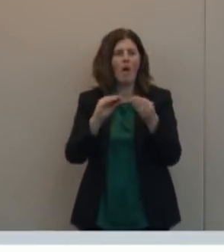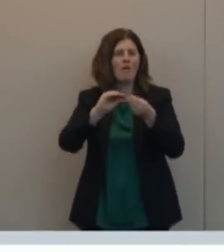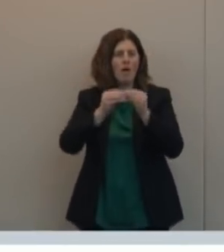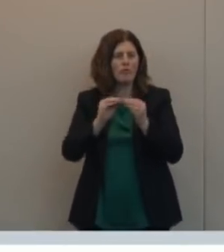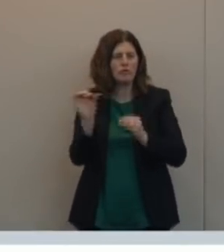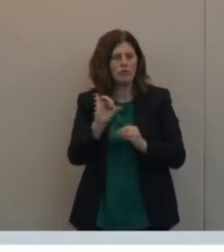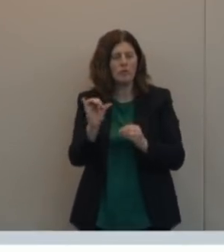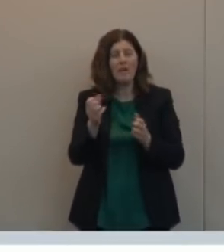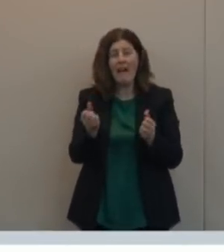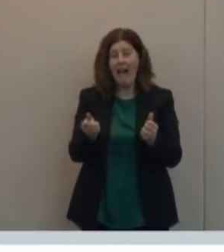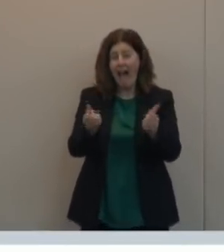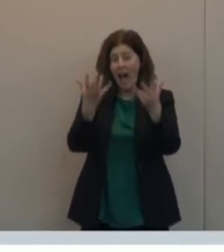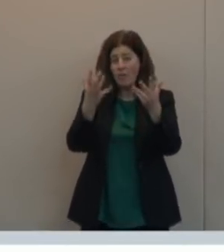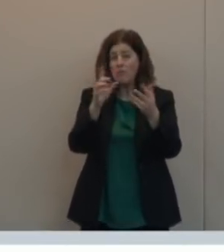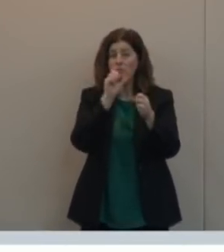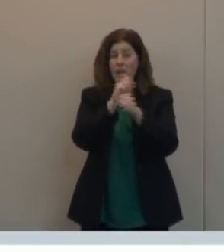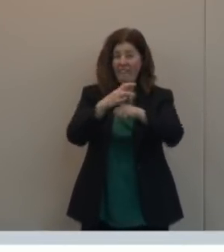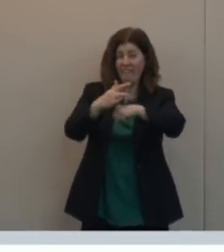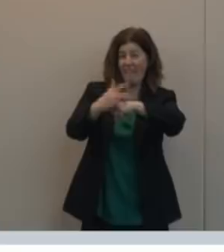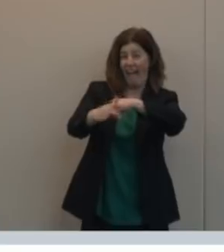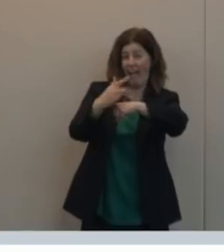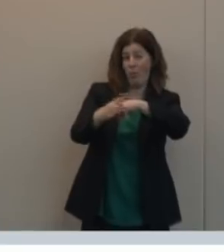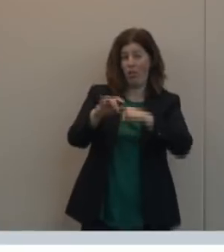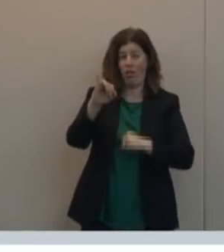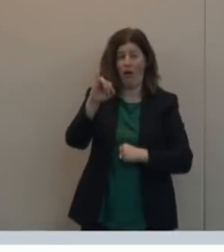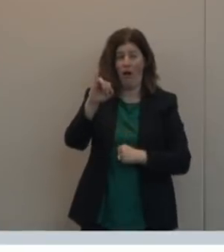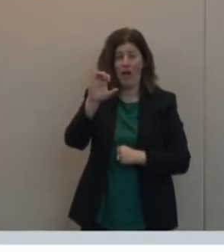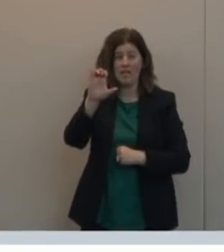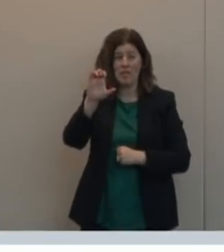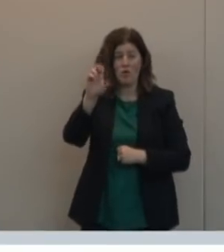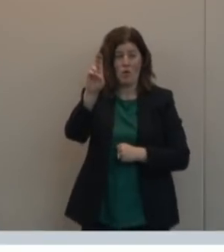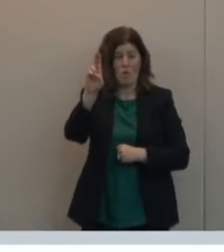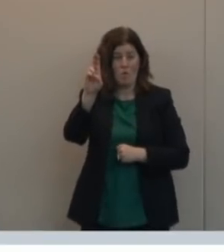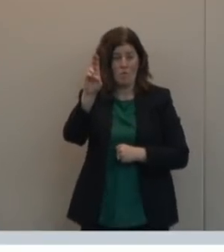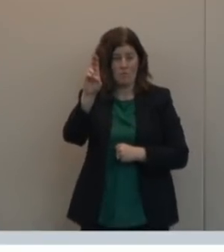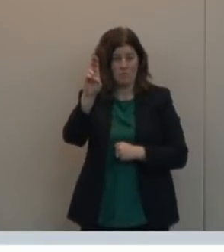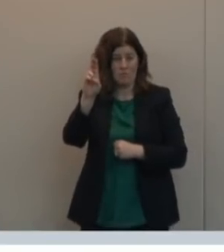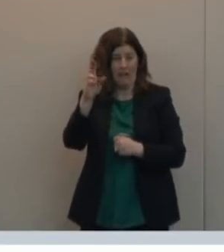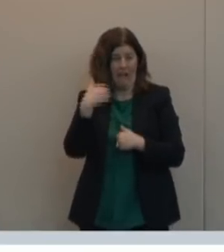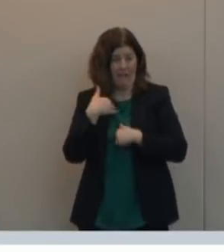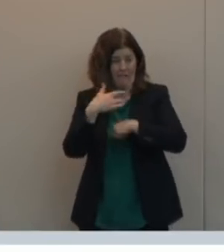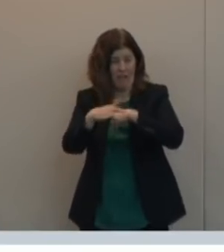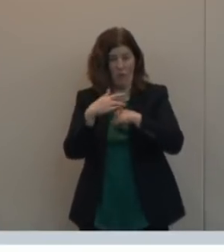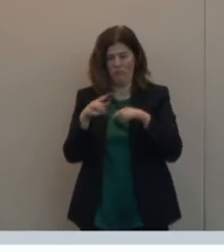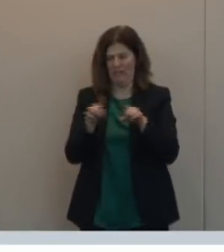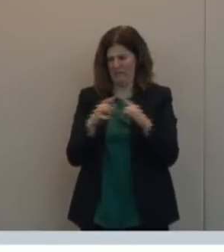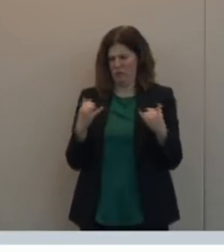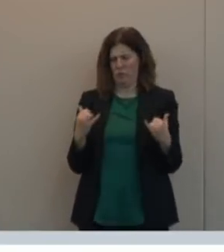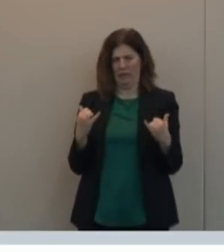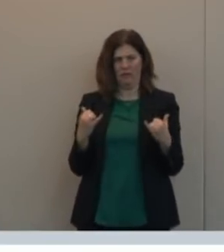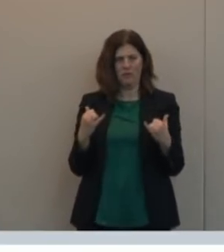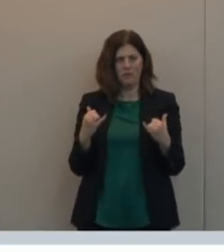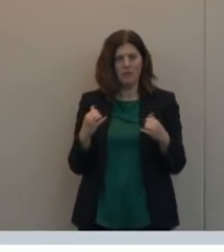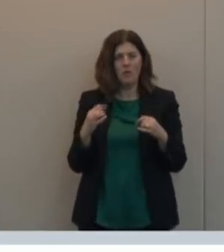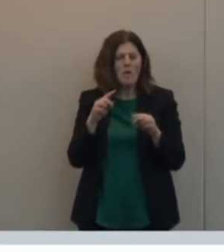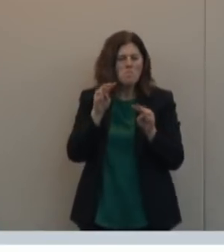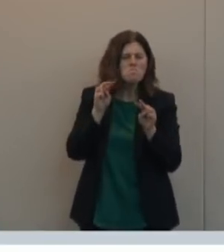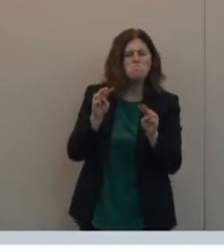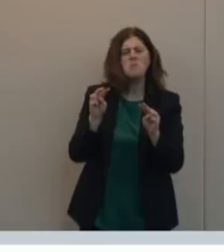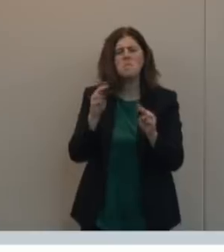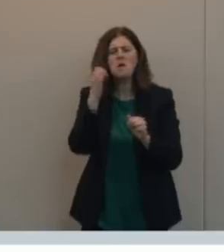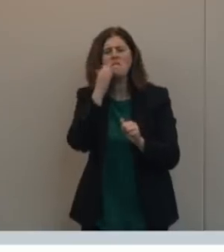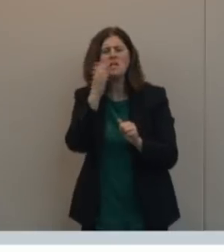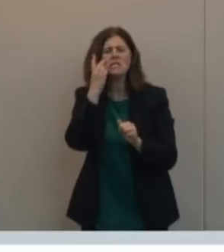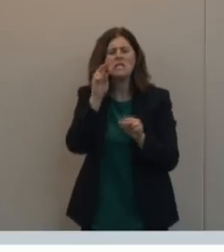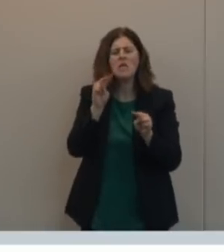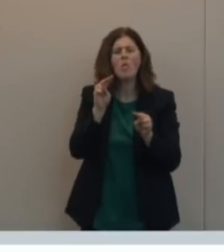These are the number of available intensive care unit beds in the state as of today. And so we monitor that every day